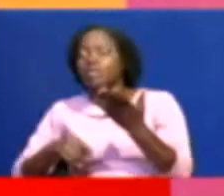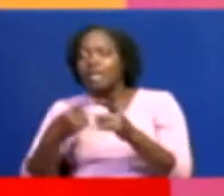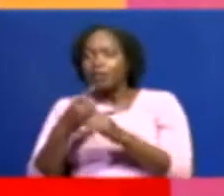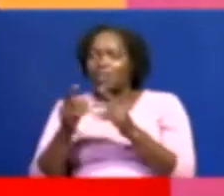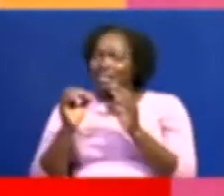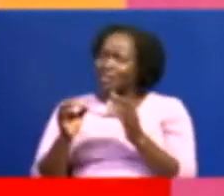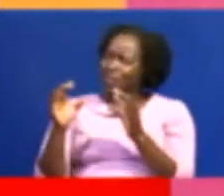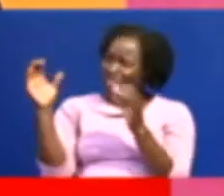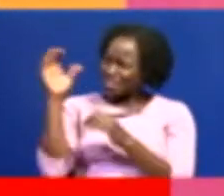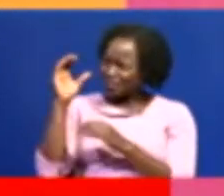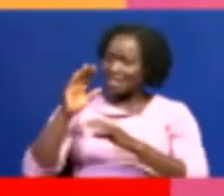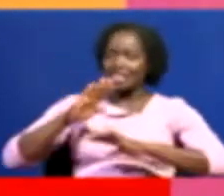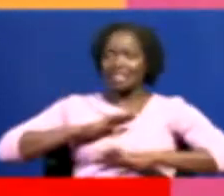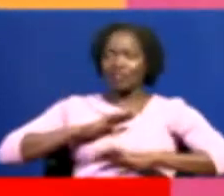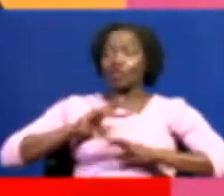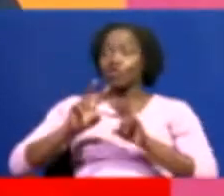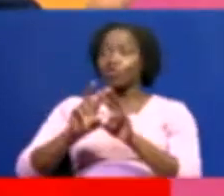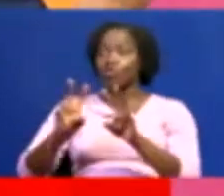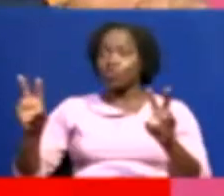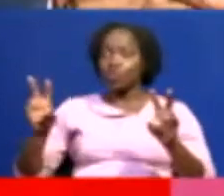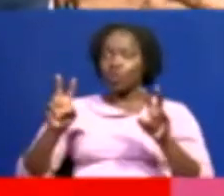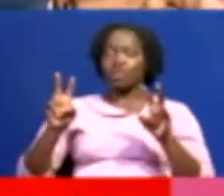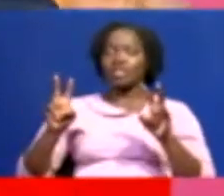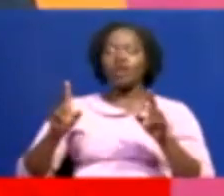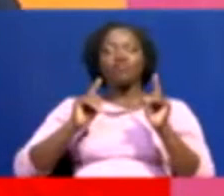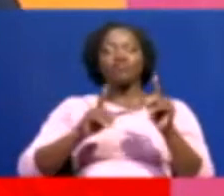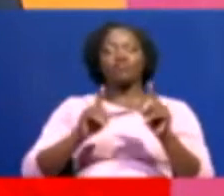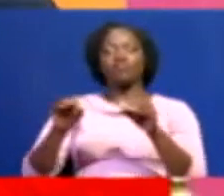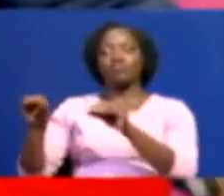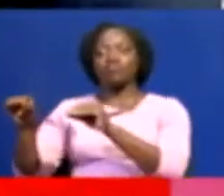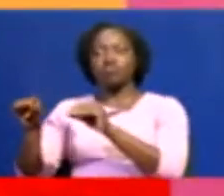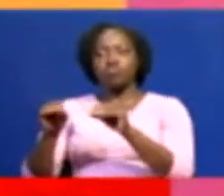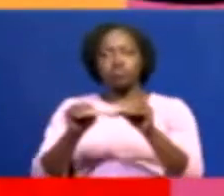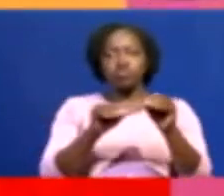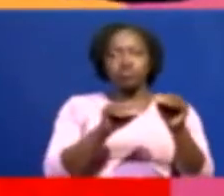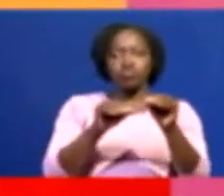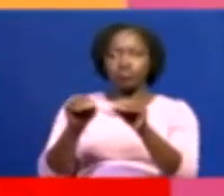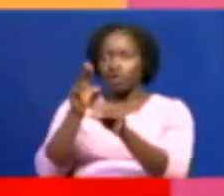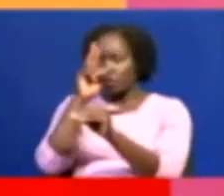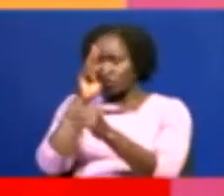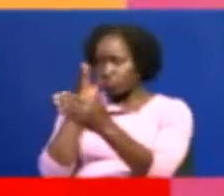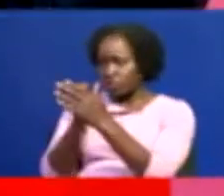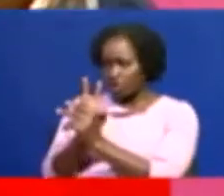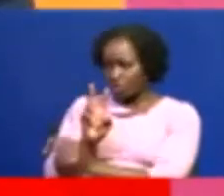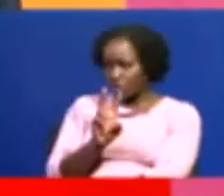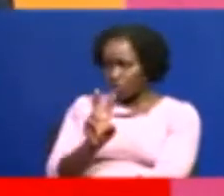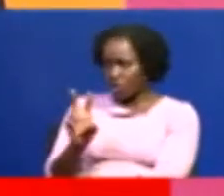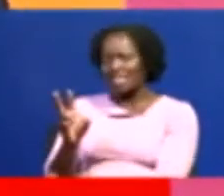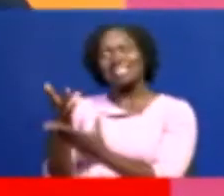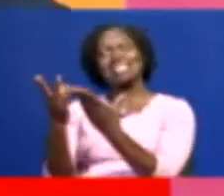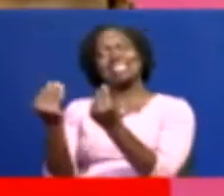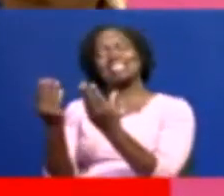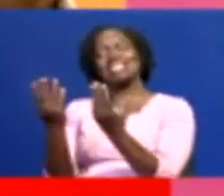are civilized enough to watch demonstrators move across the streets while the police barricade and watch them, it is easy.